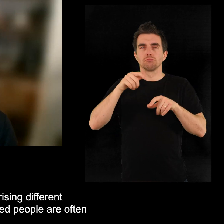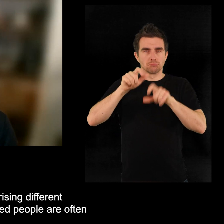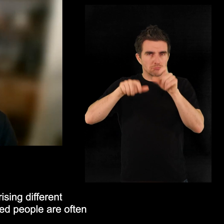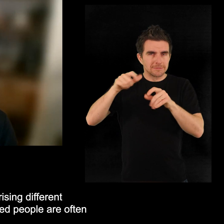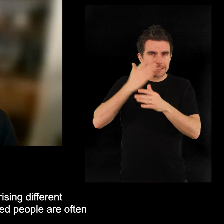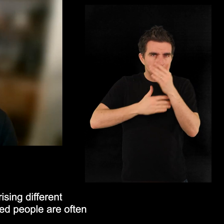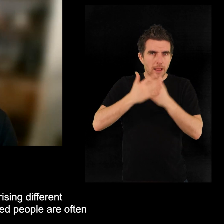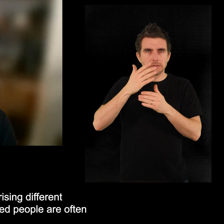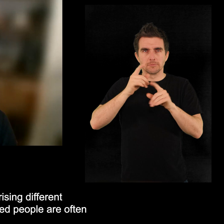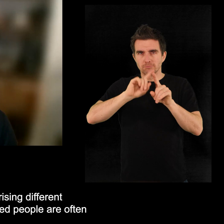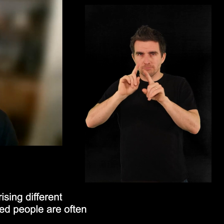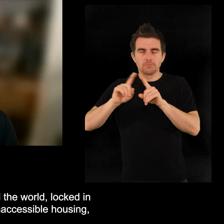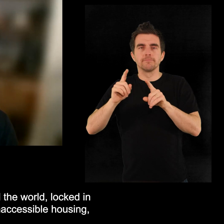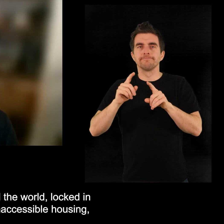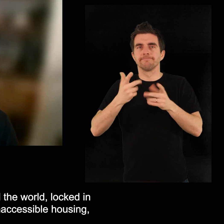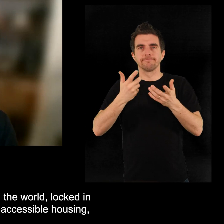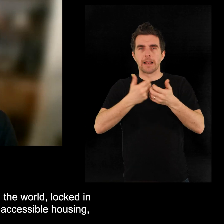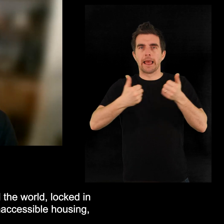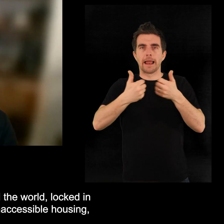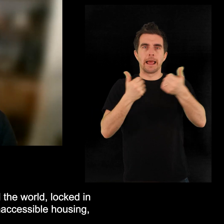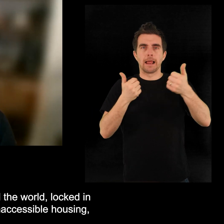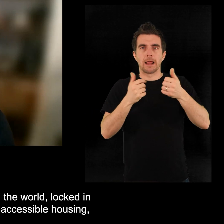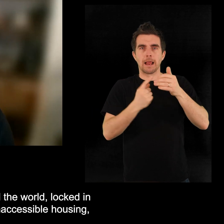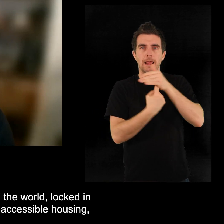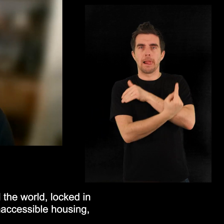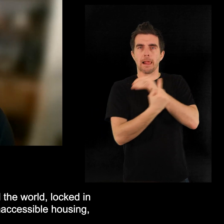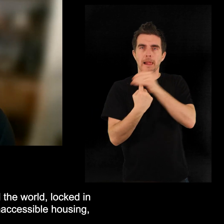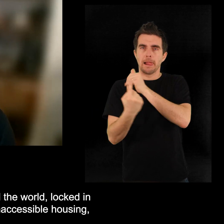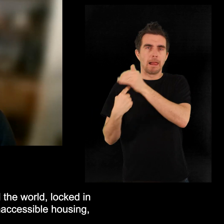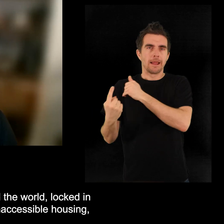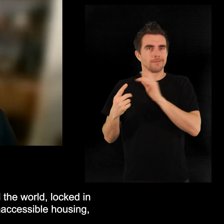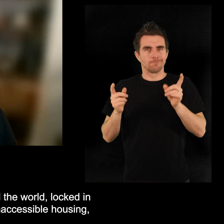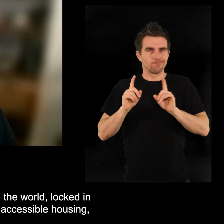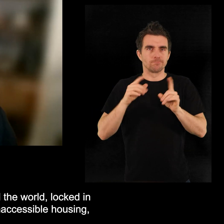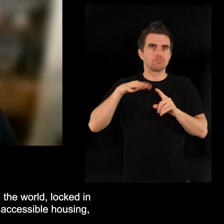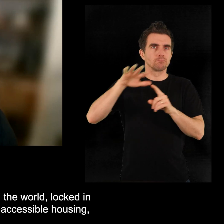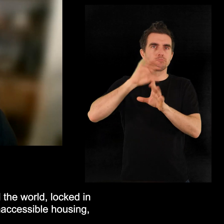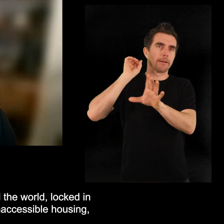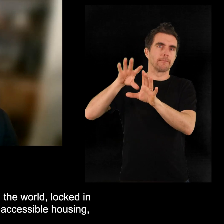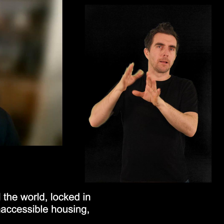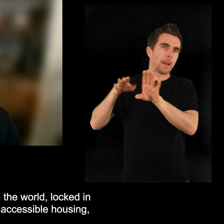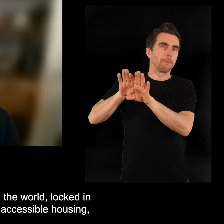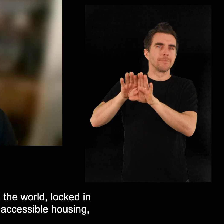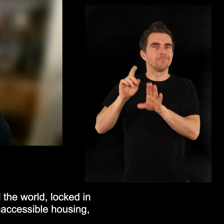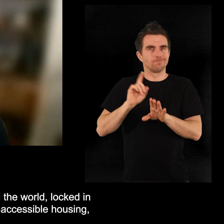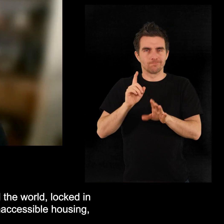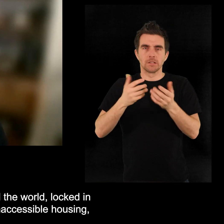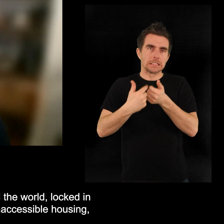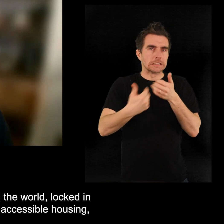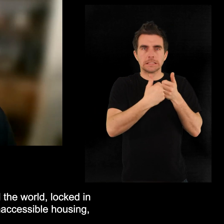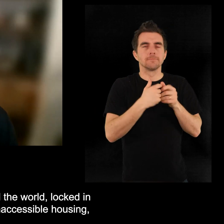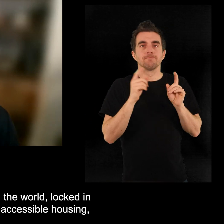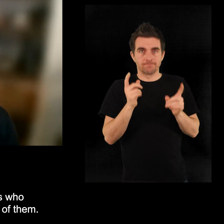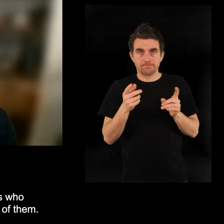of organization. Disabled people are often isolated from each other and the world, locked in institutions, segregated by